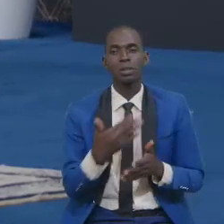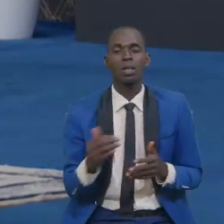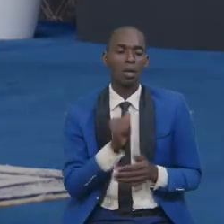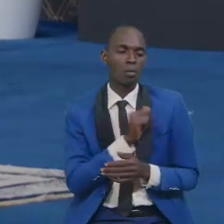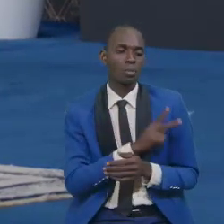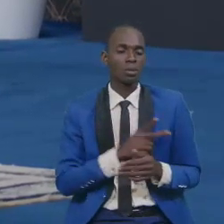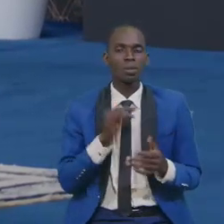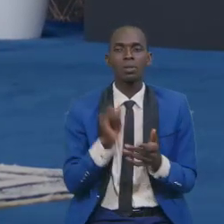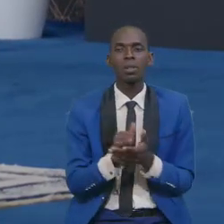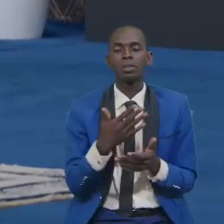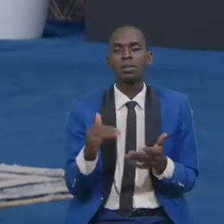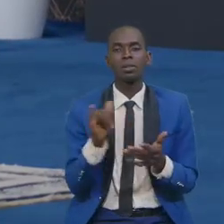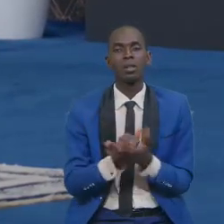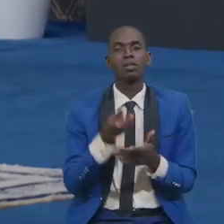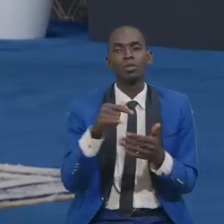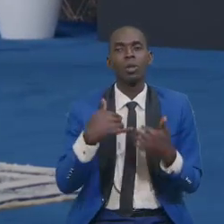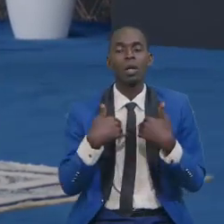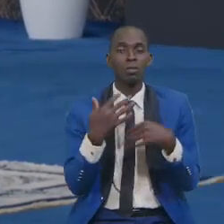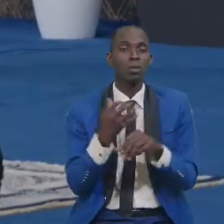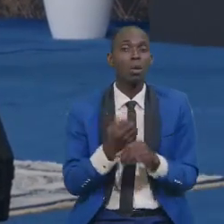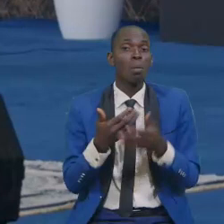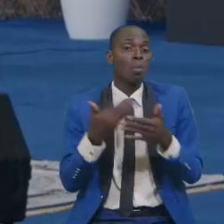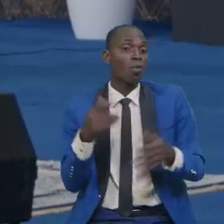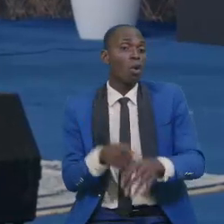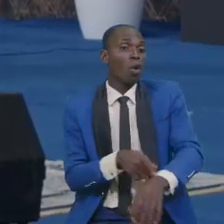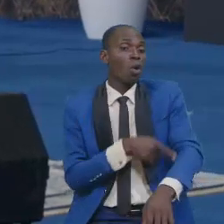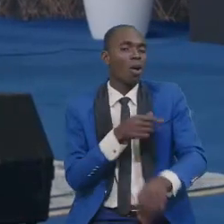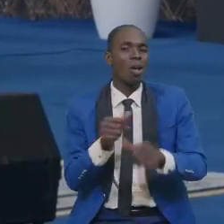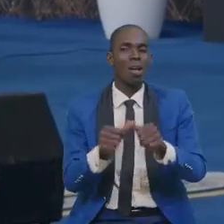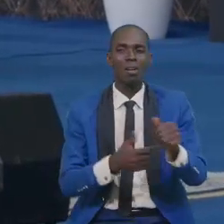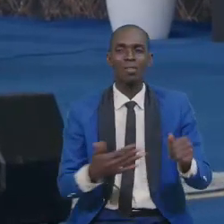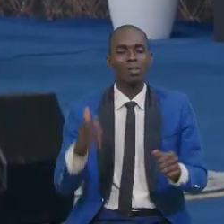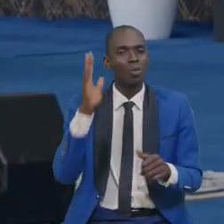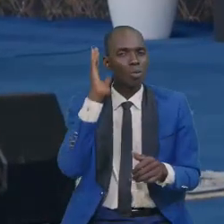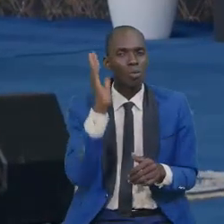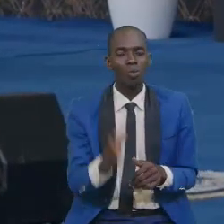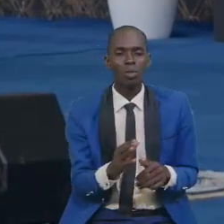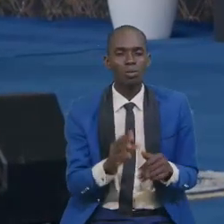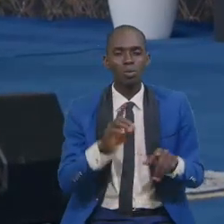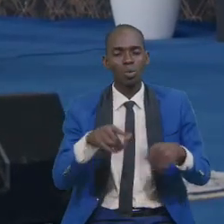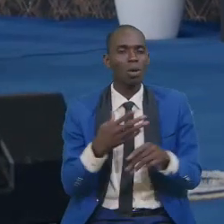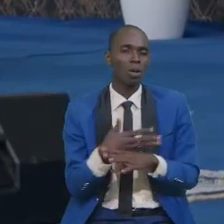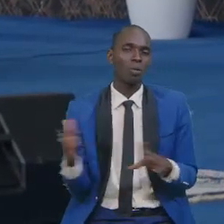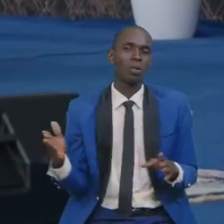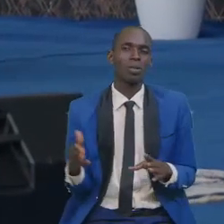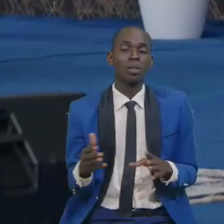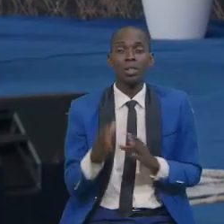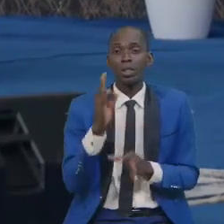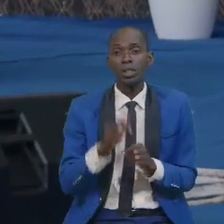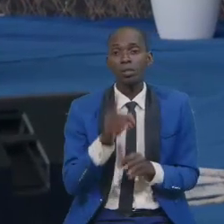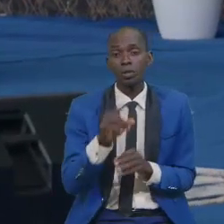that you've got before long everything will look like is visual search away if he continue